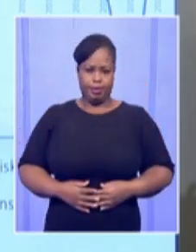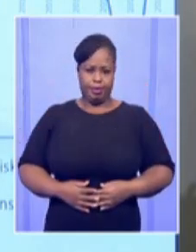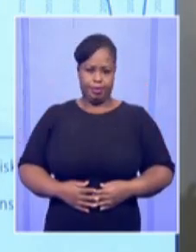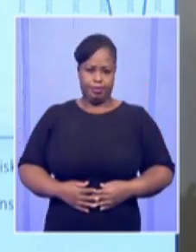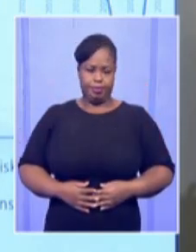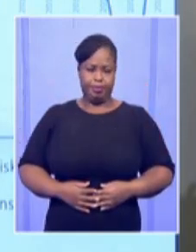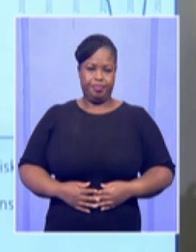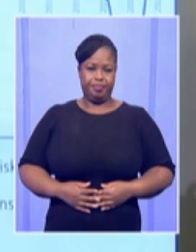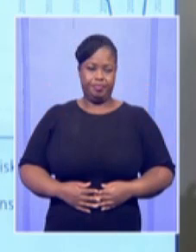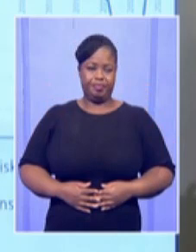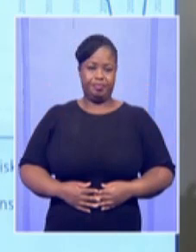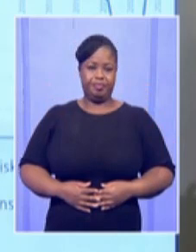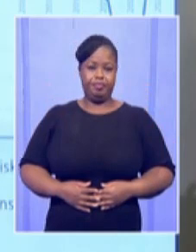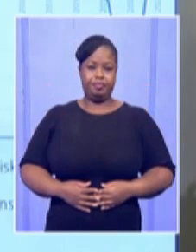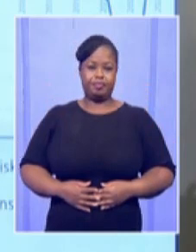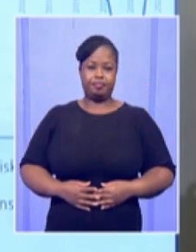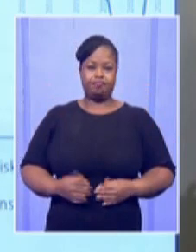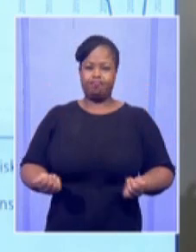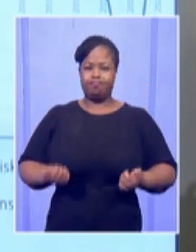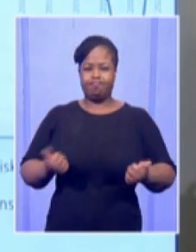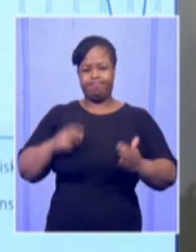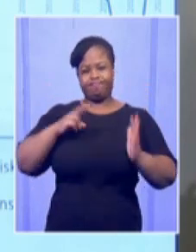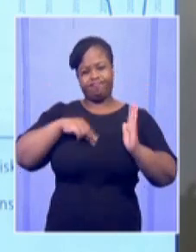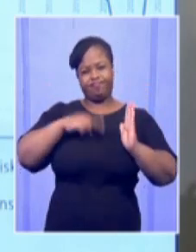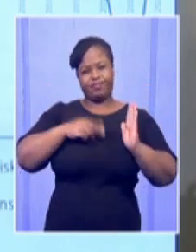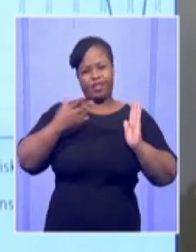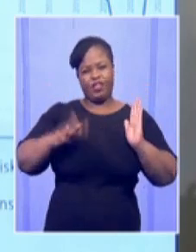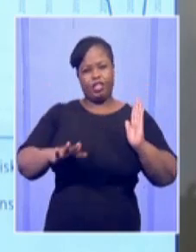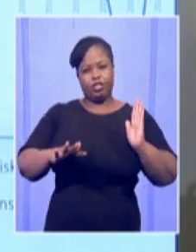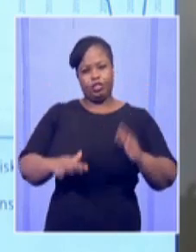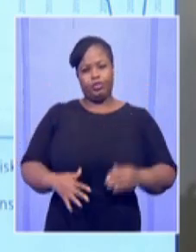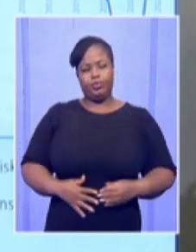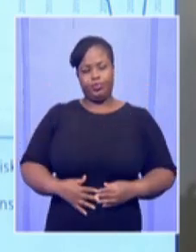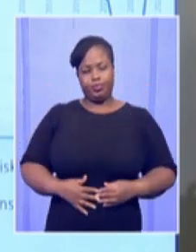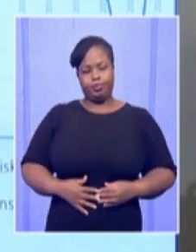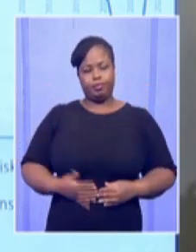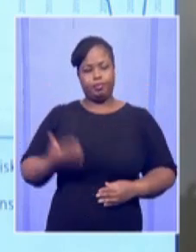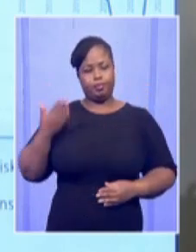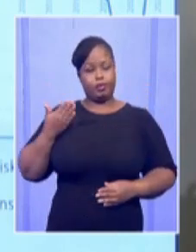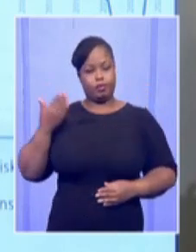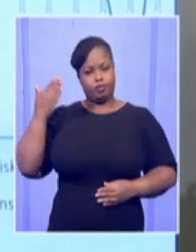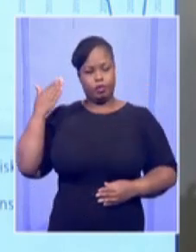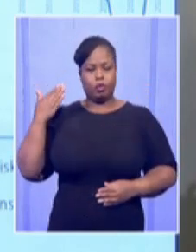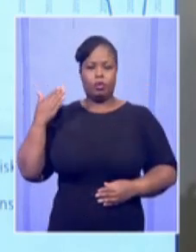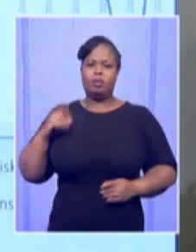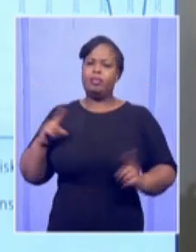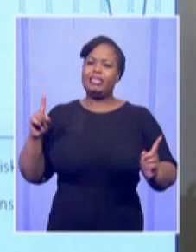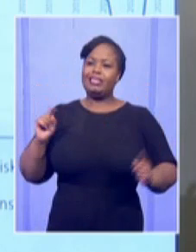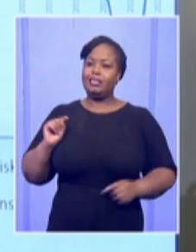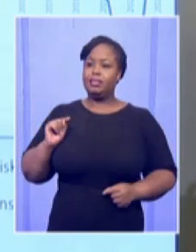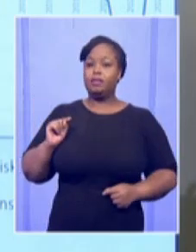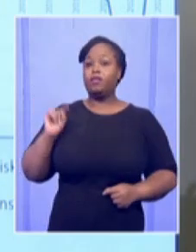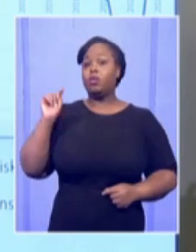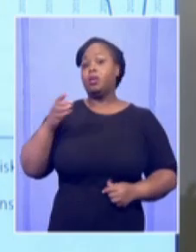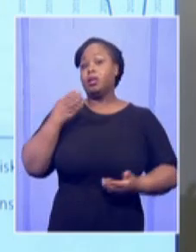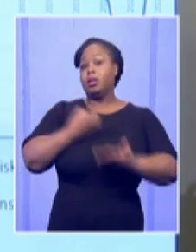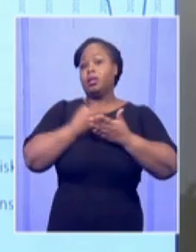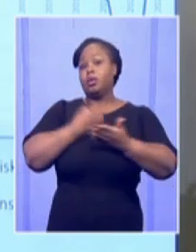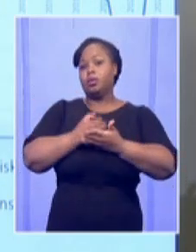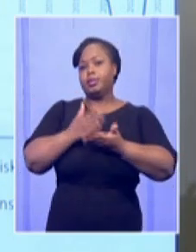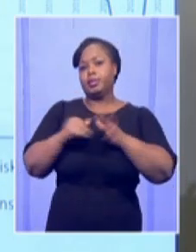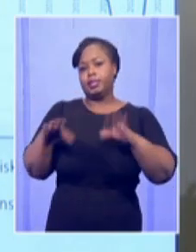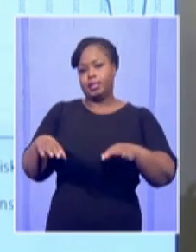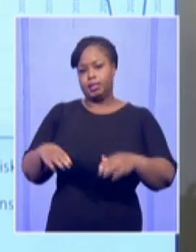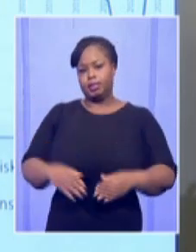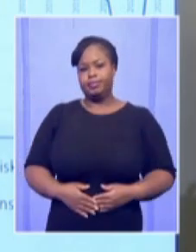Some of these statements are already read in the various speeches that have already. But in terms of the economic sectors, you'll find that